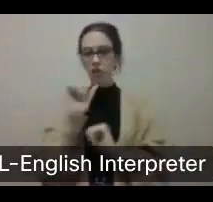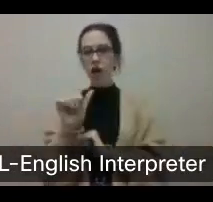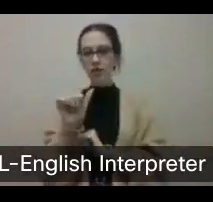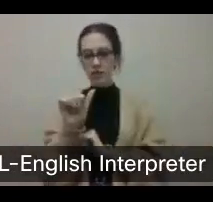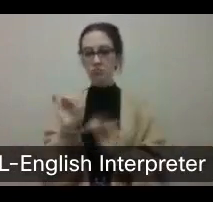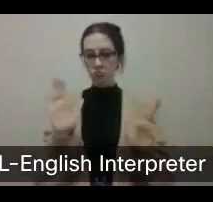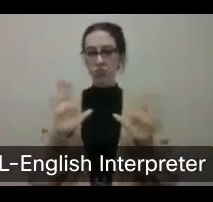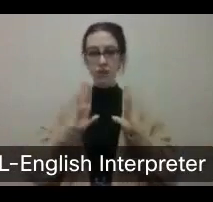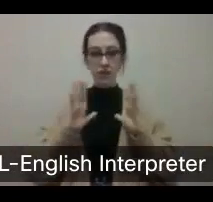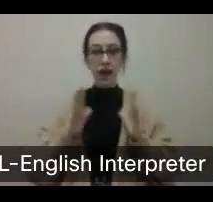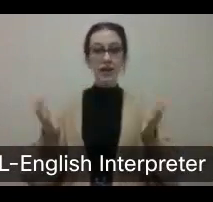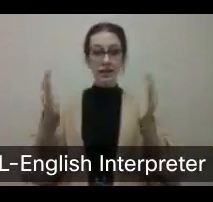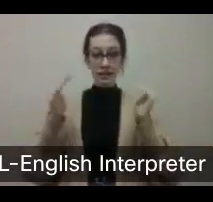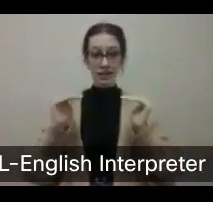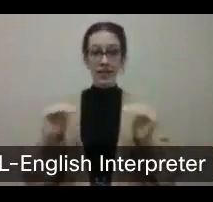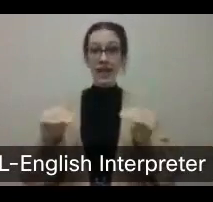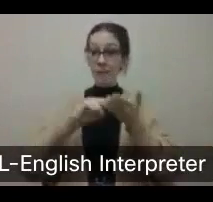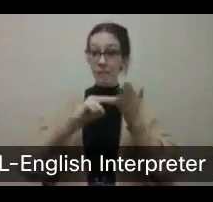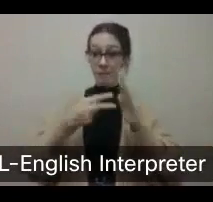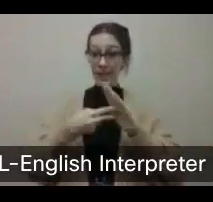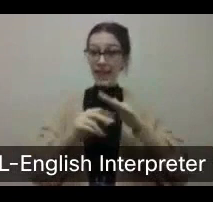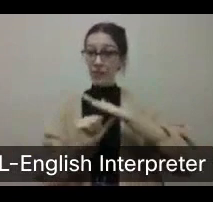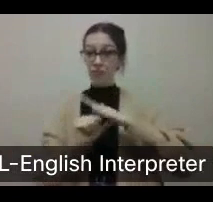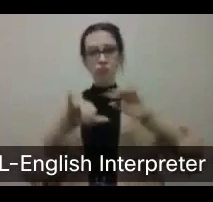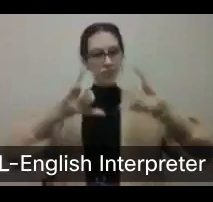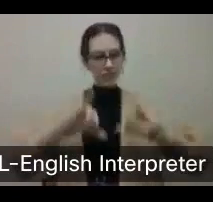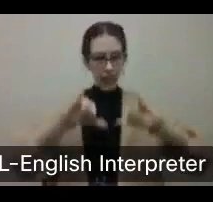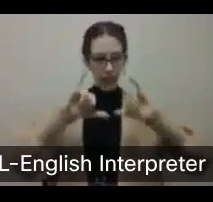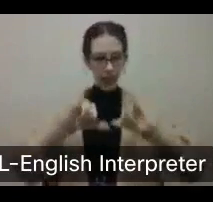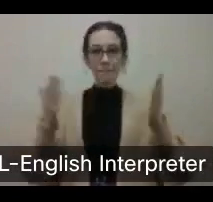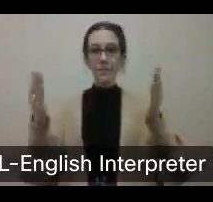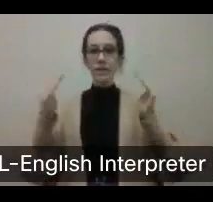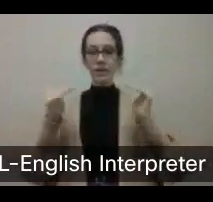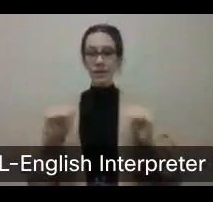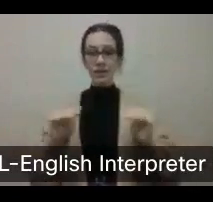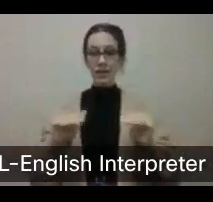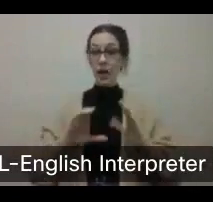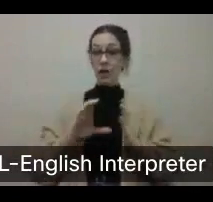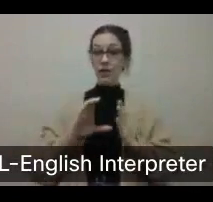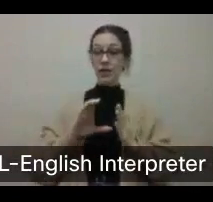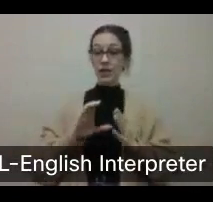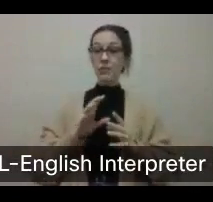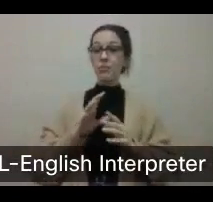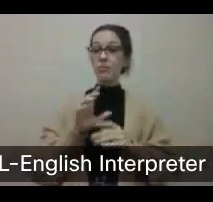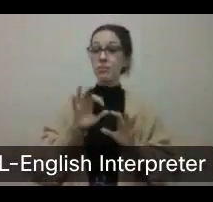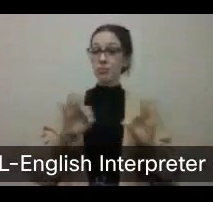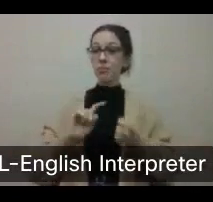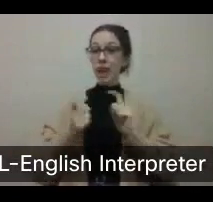and more concise than the original, and we have included a citation from the original source. Excuse me one more time, sorry.